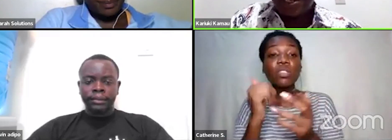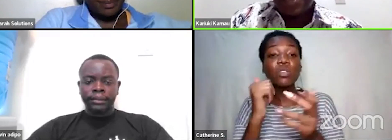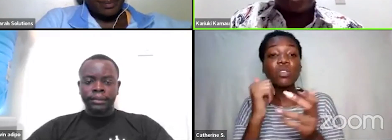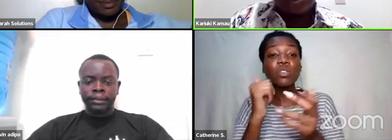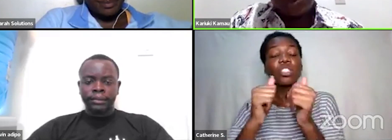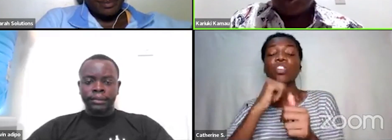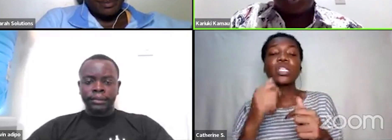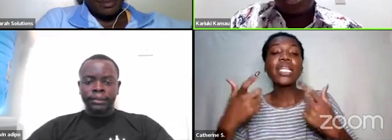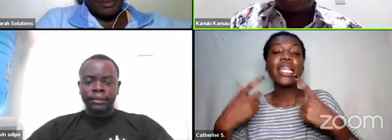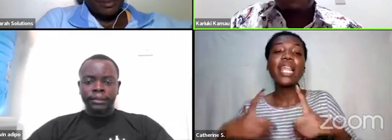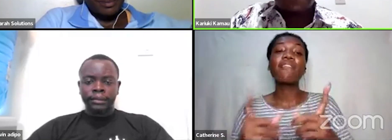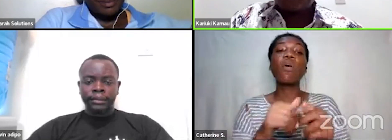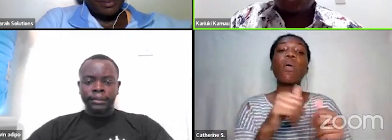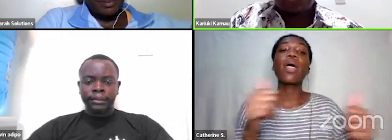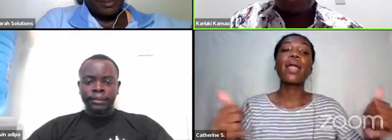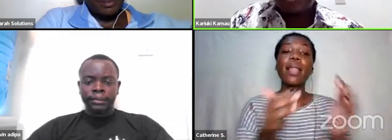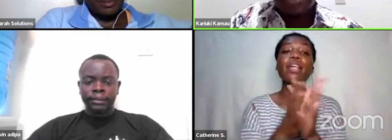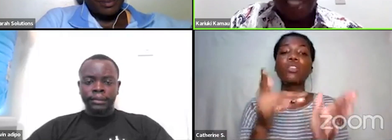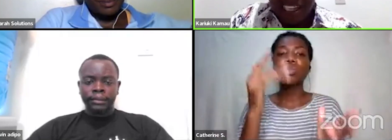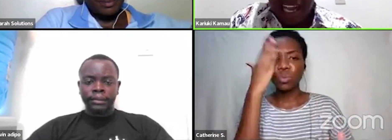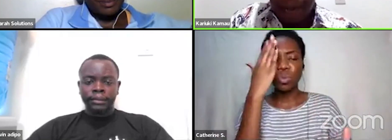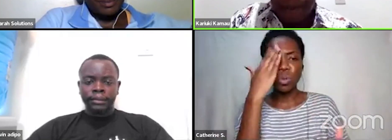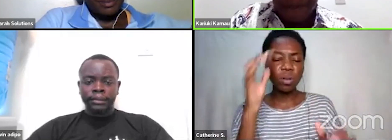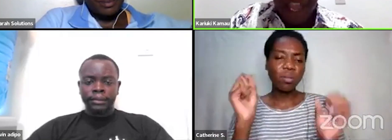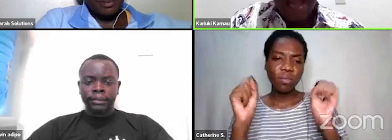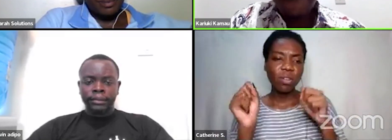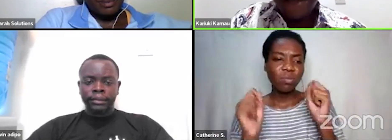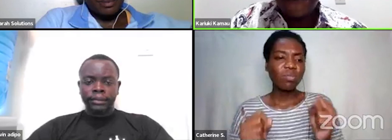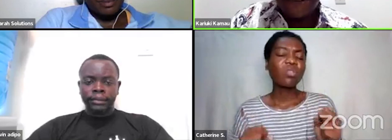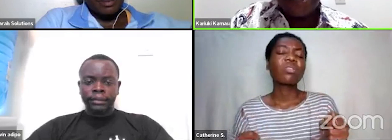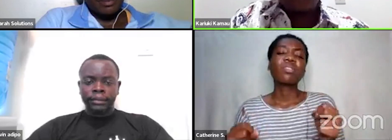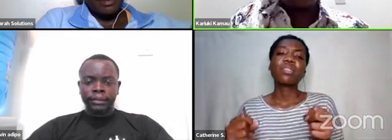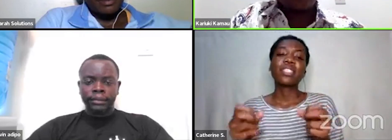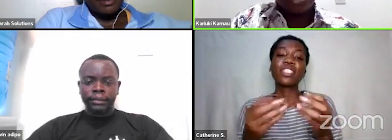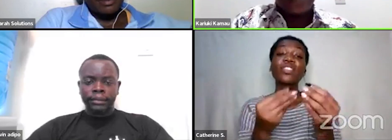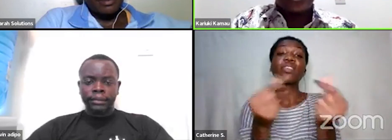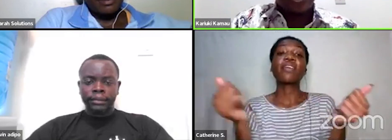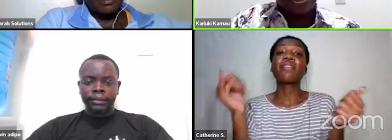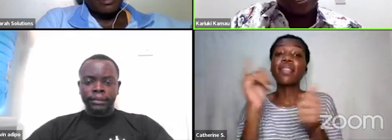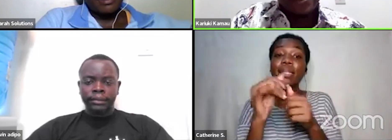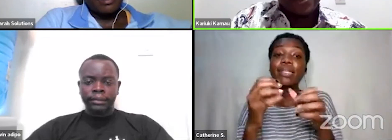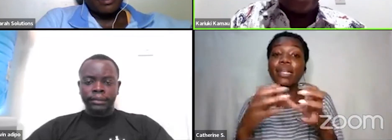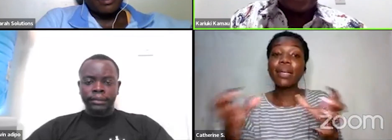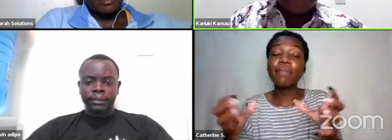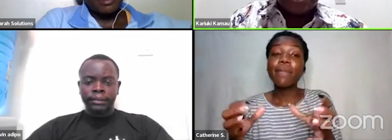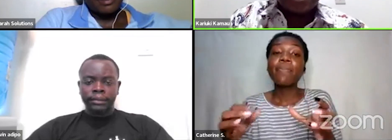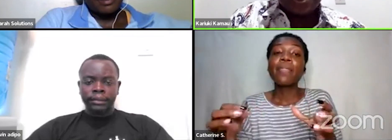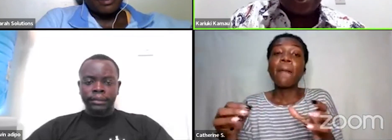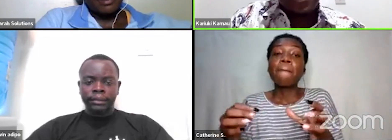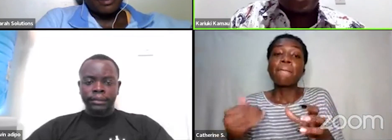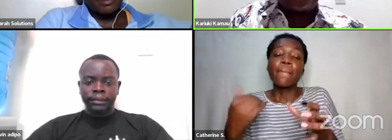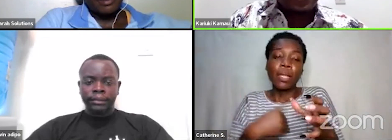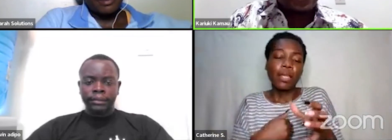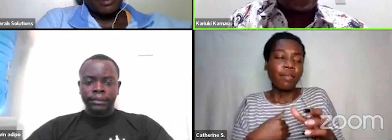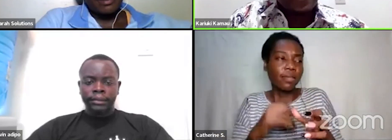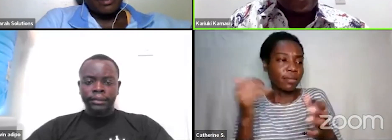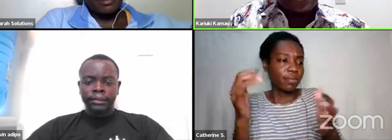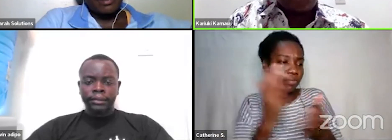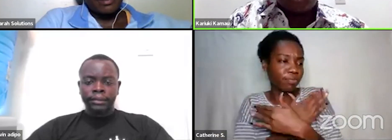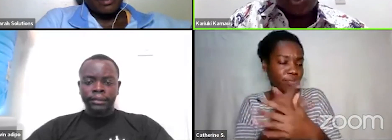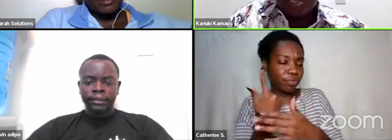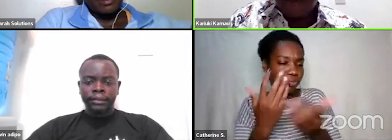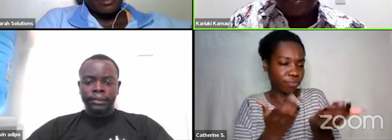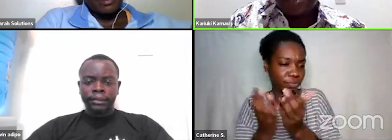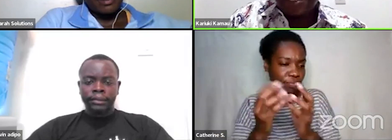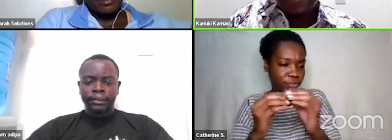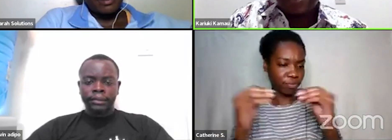well, and you know you can be able to bridge that gap. I have my friend who was served wrongly in a wedding. He